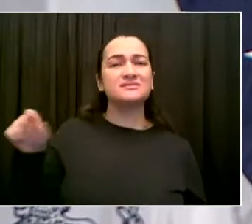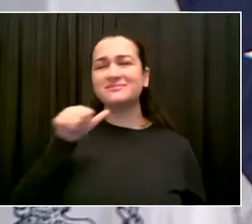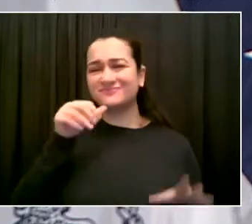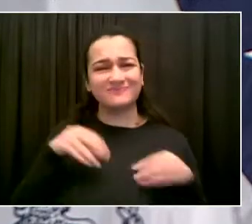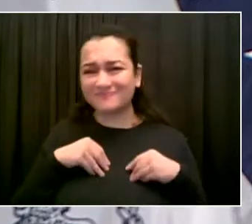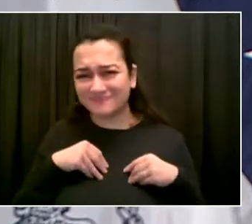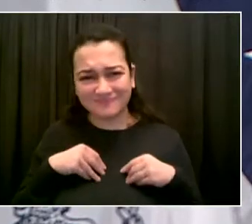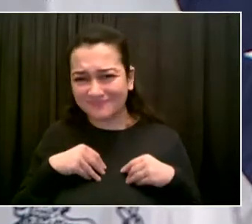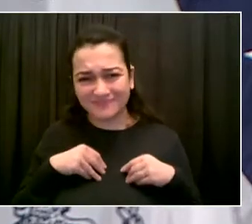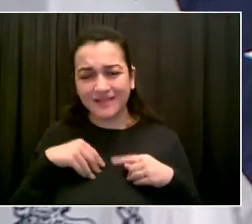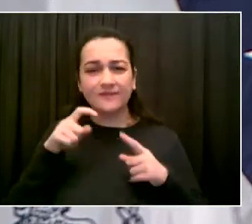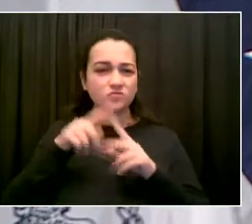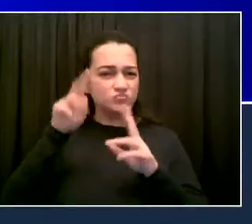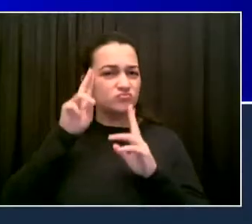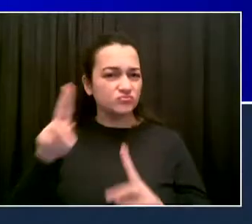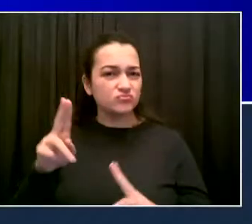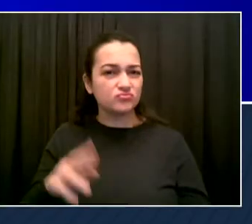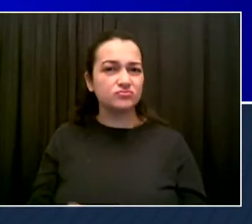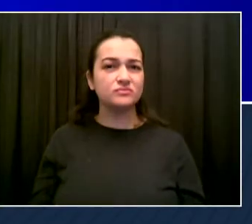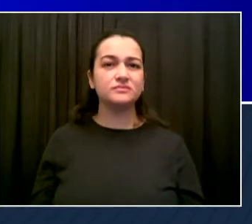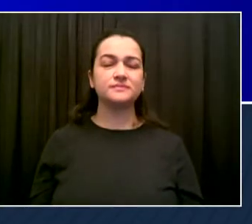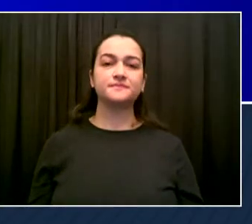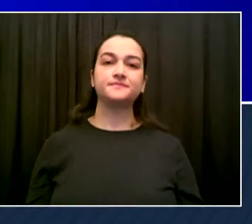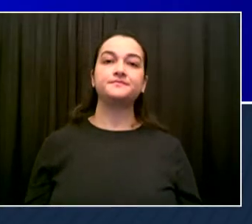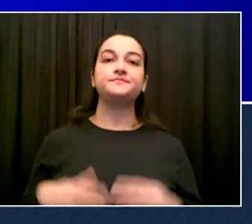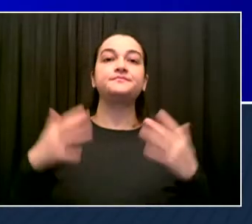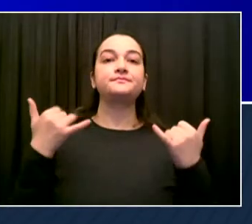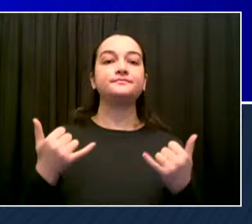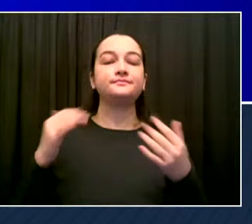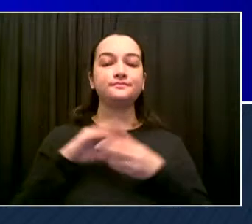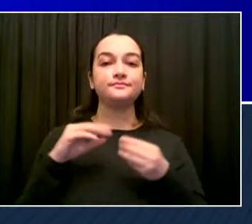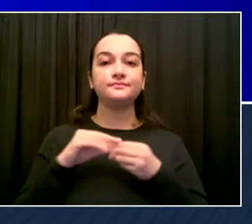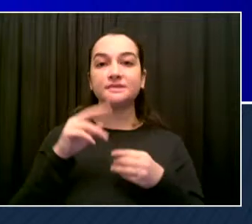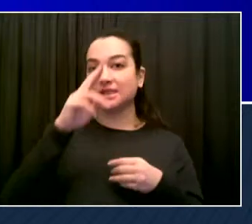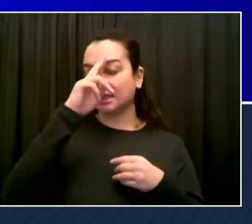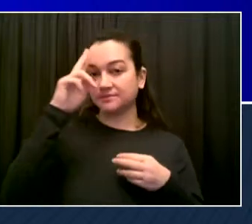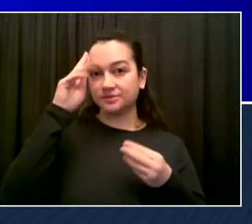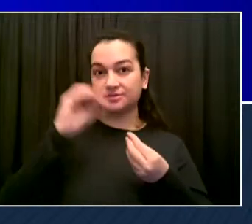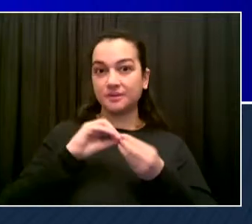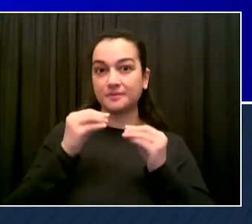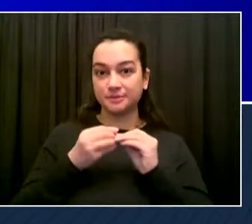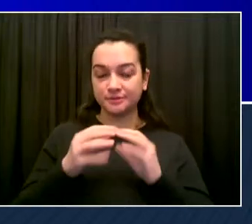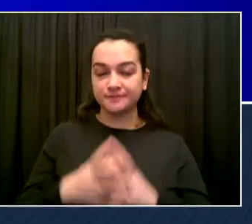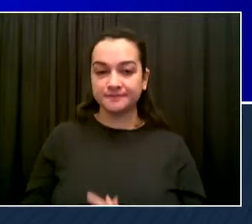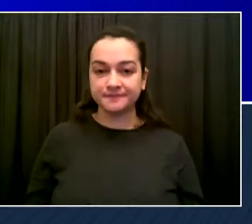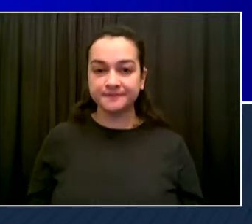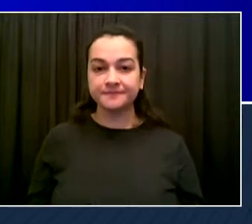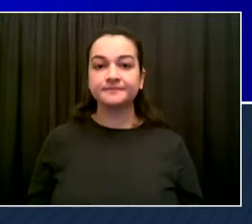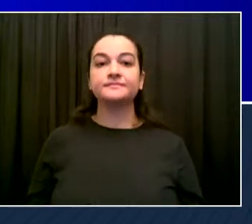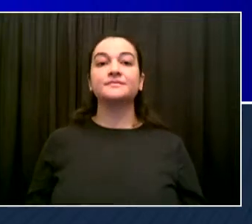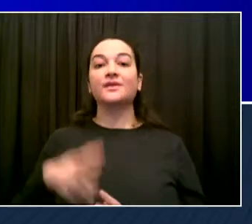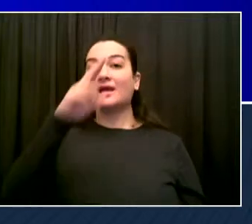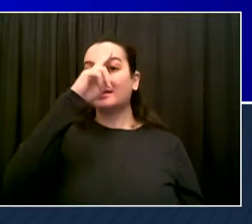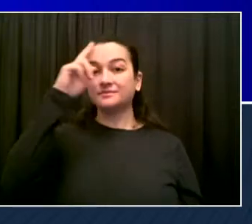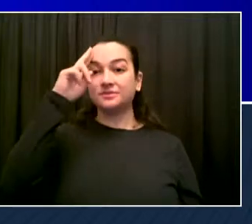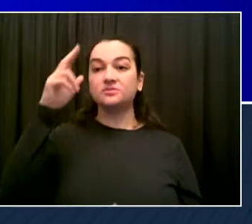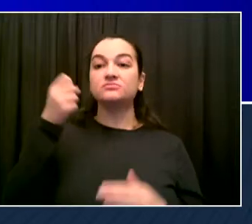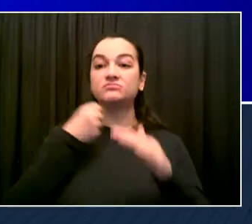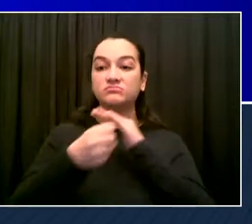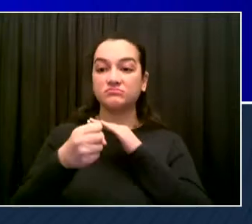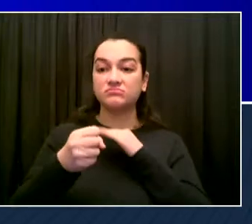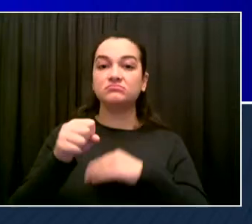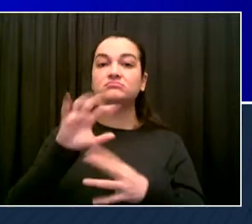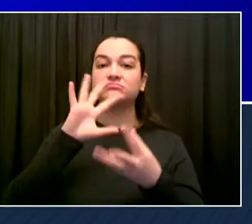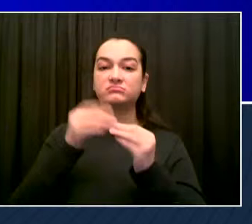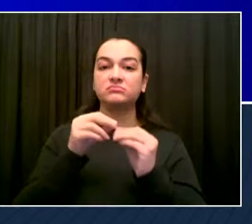Okay, let's turn to indicators. Number one, daily number of people admitted to New York City hospitals for suspected